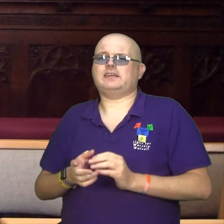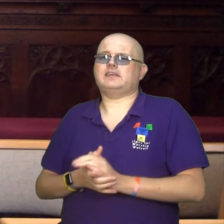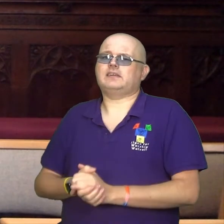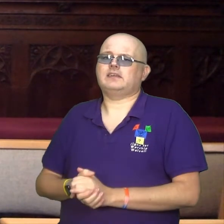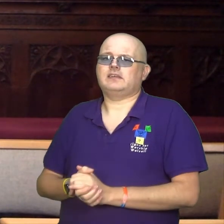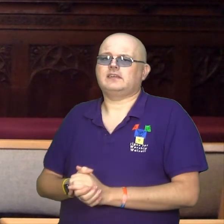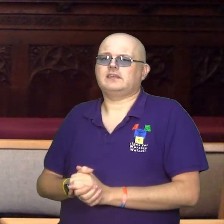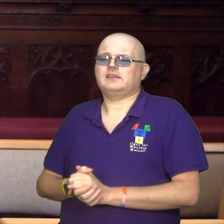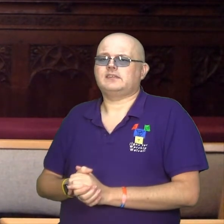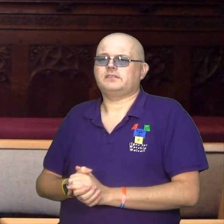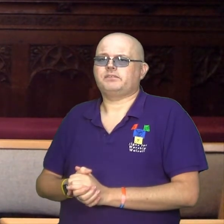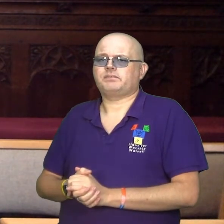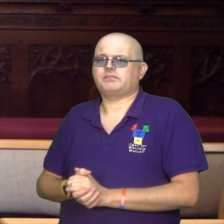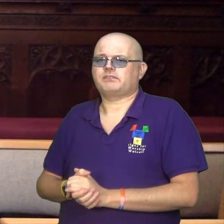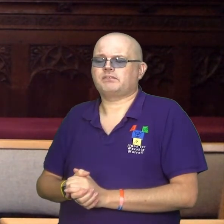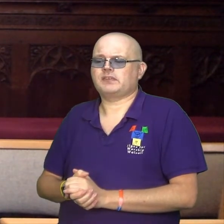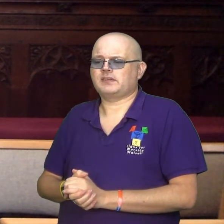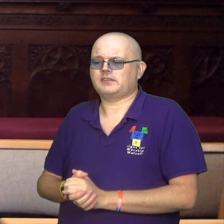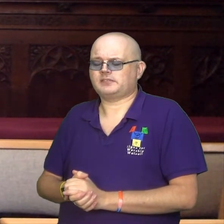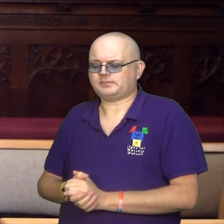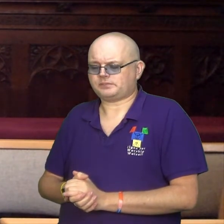again.